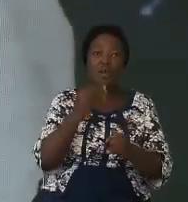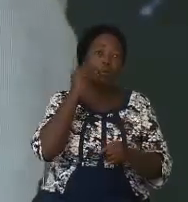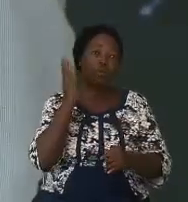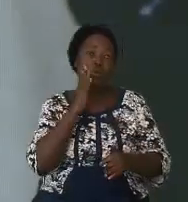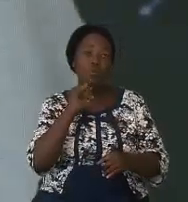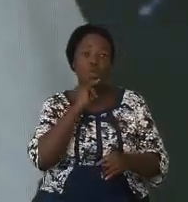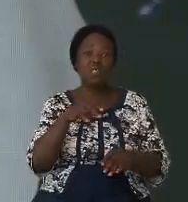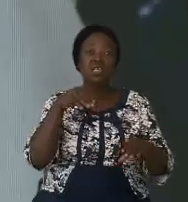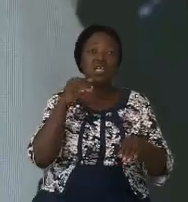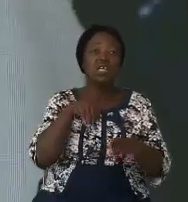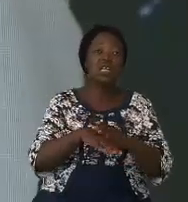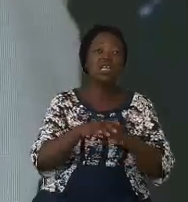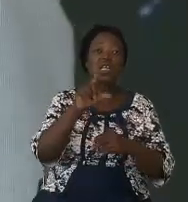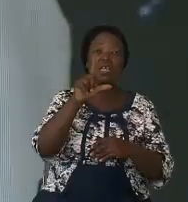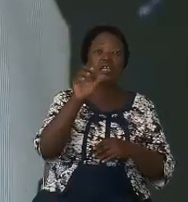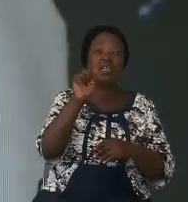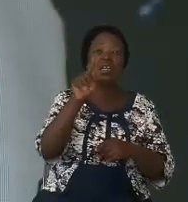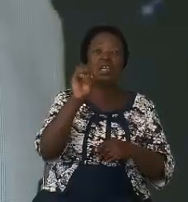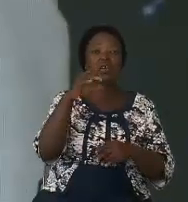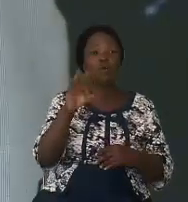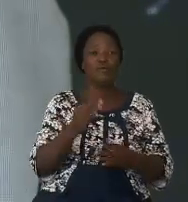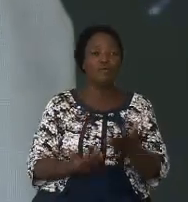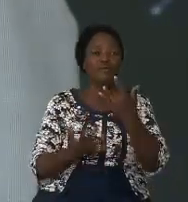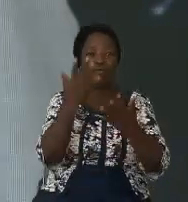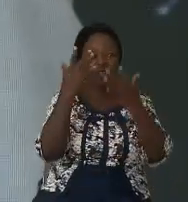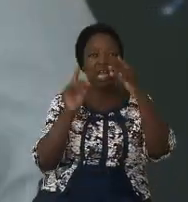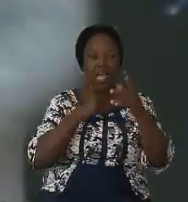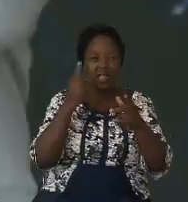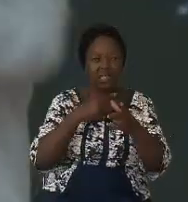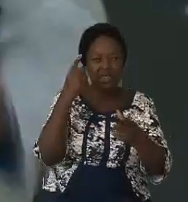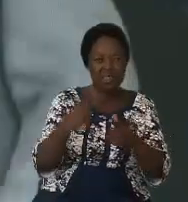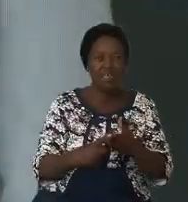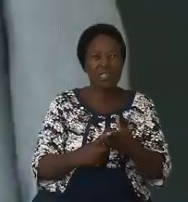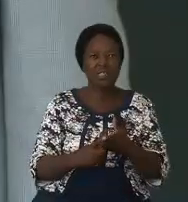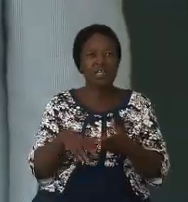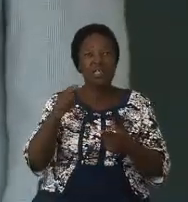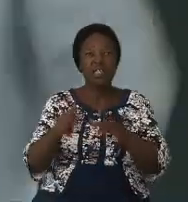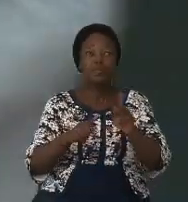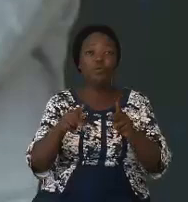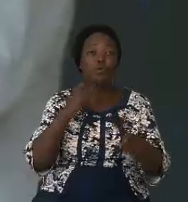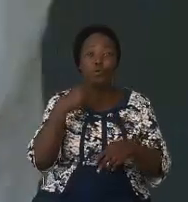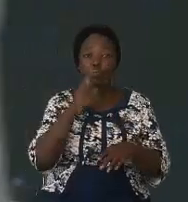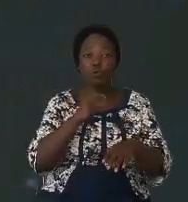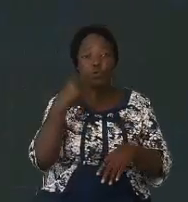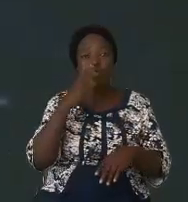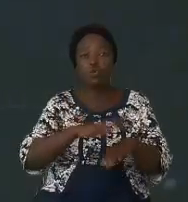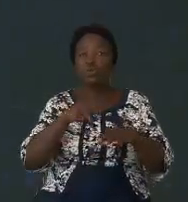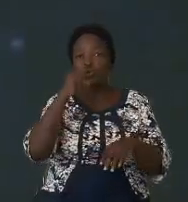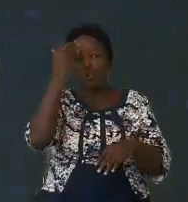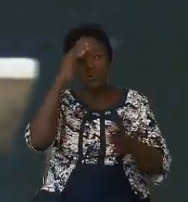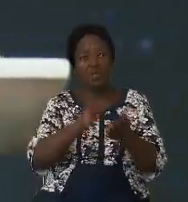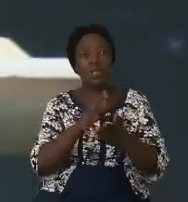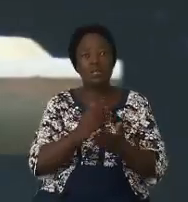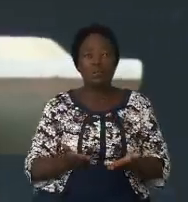their final habitation is the bottomless pit, is the lake of fire. And then